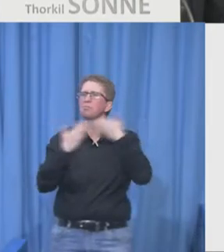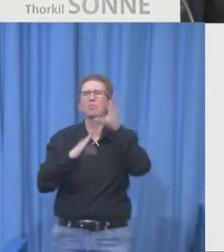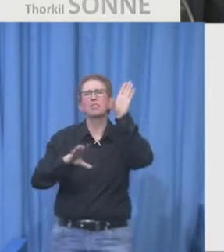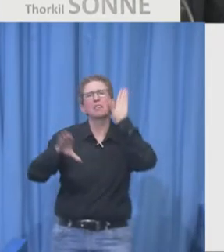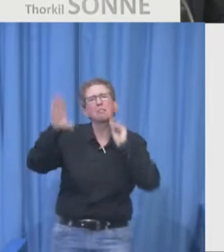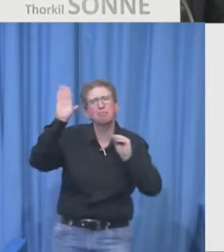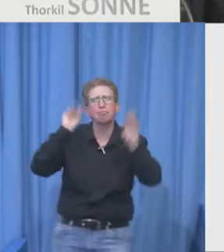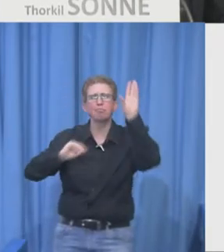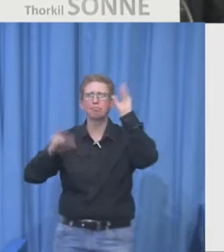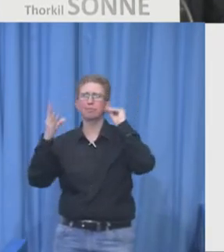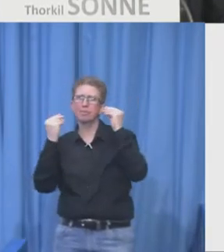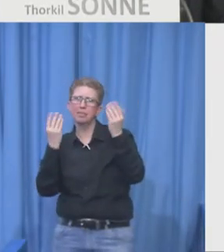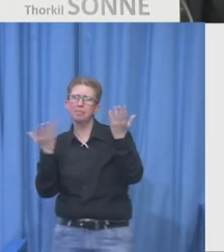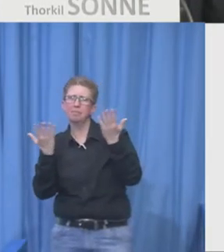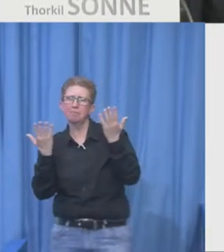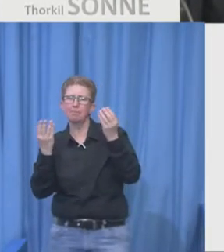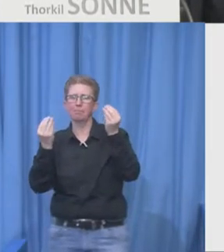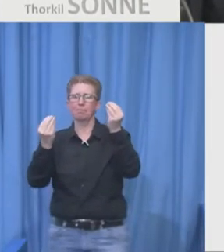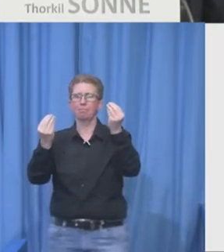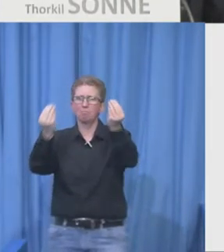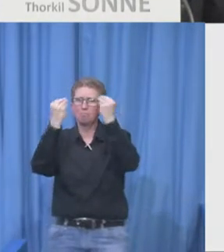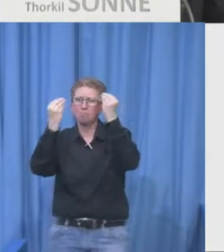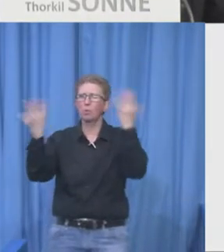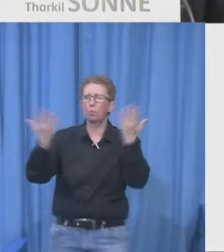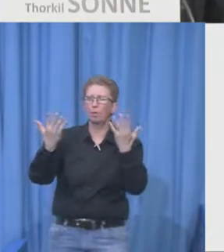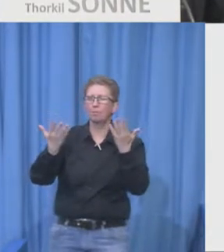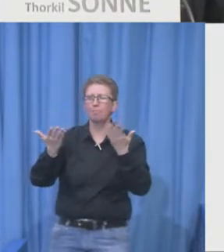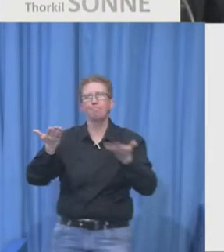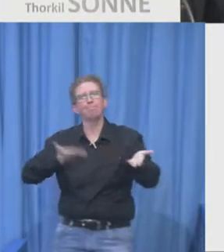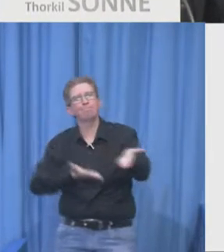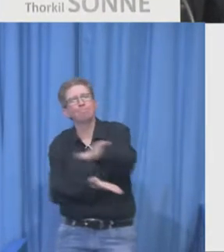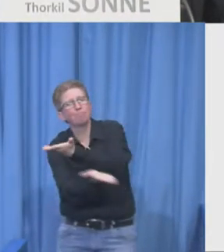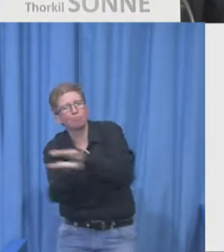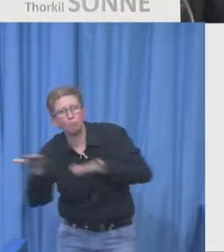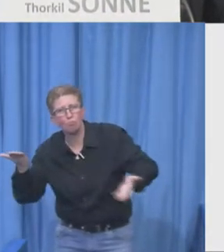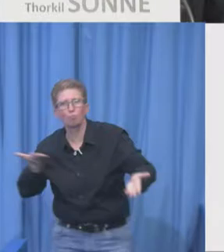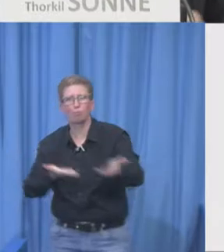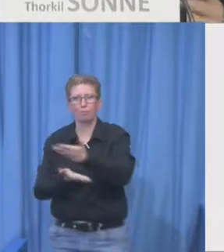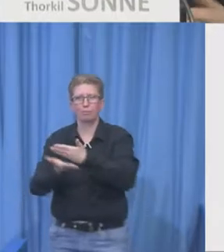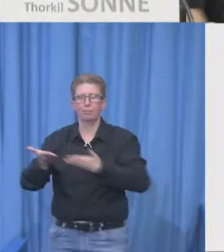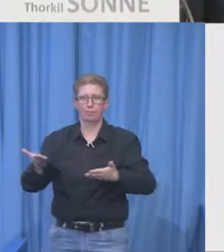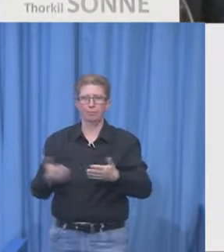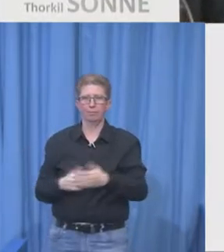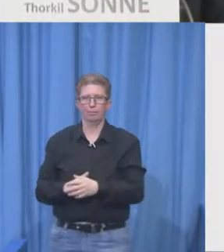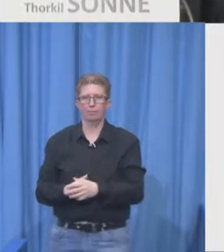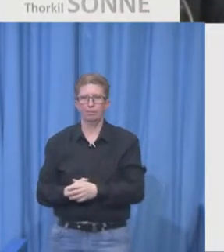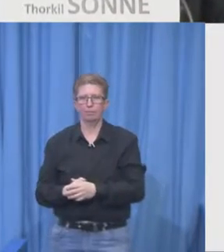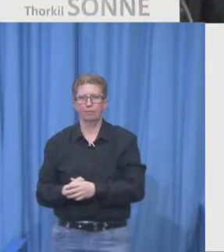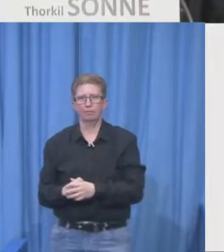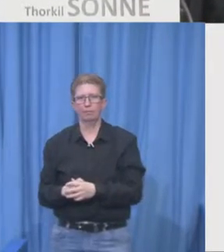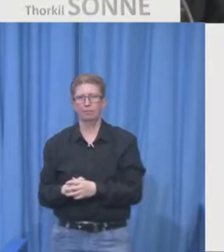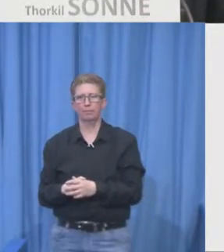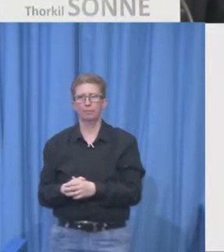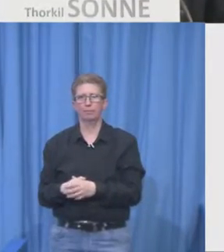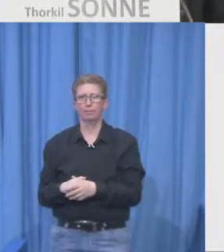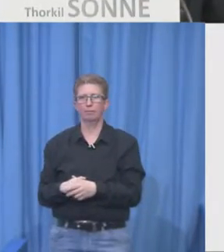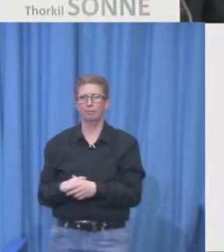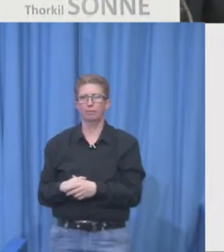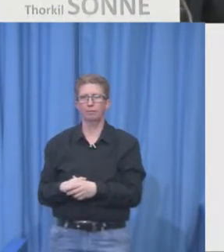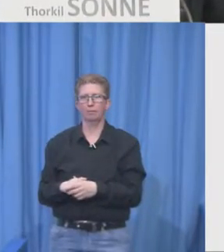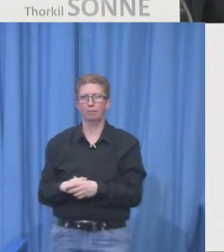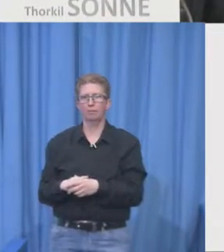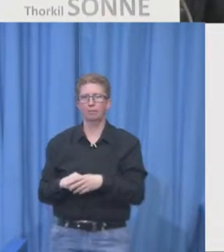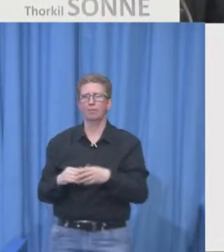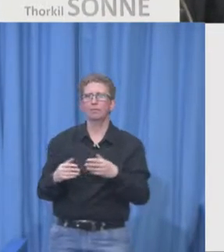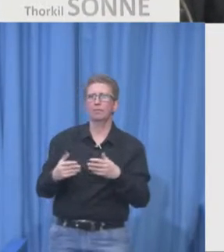together developed of services, of products that we can go to the market with. How do we work with